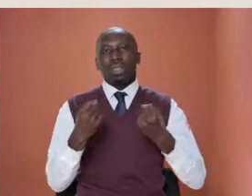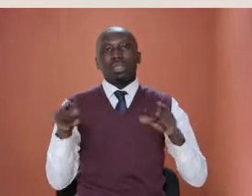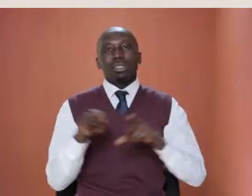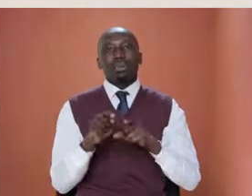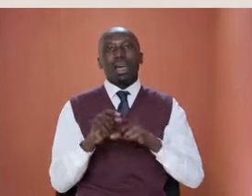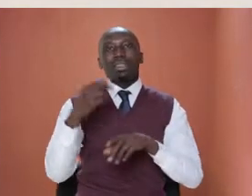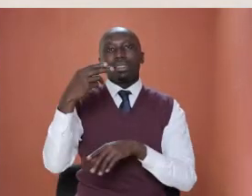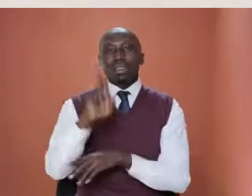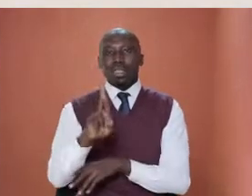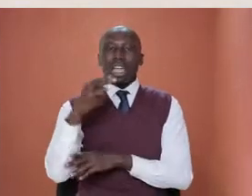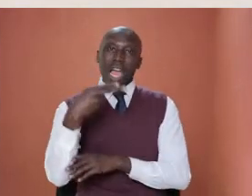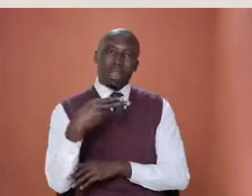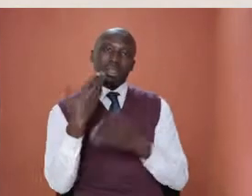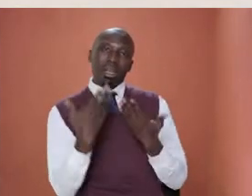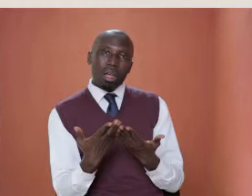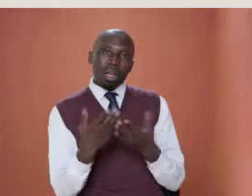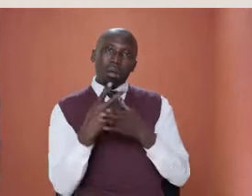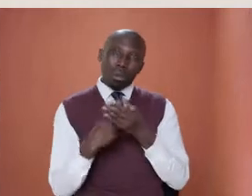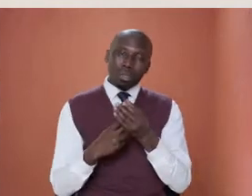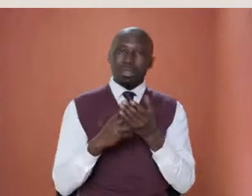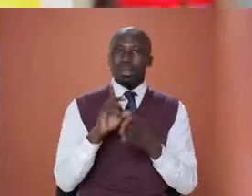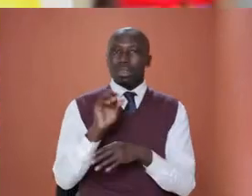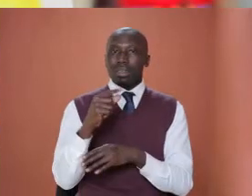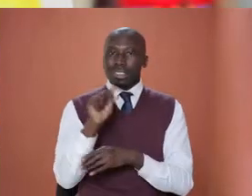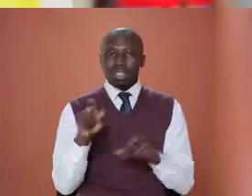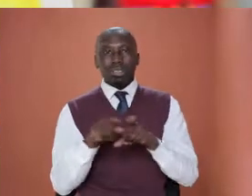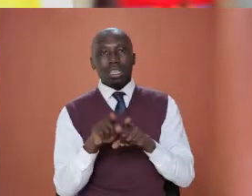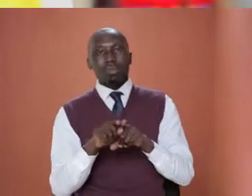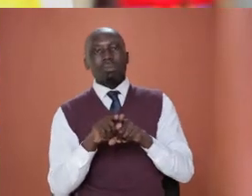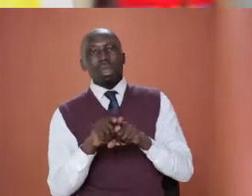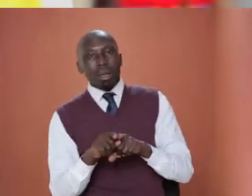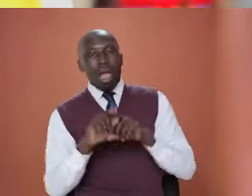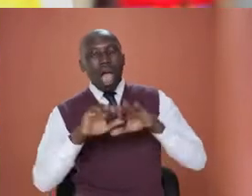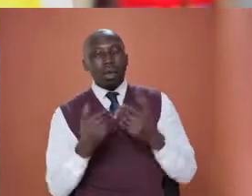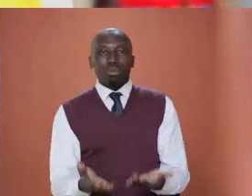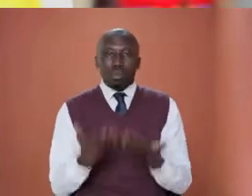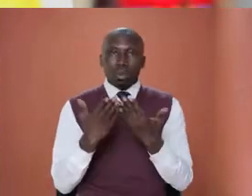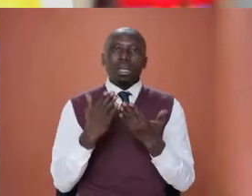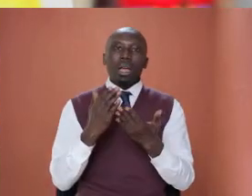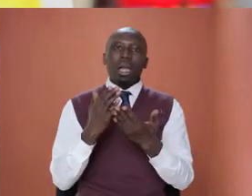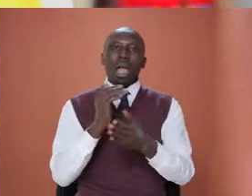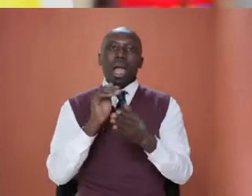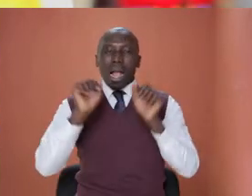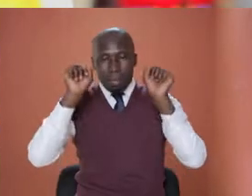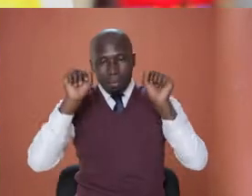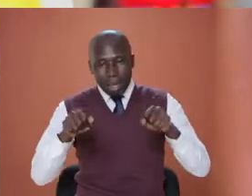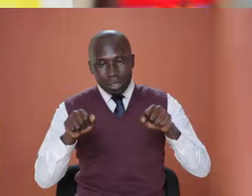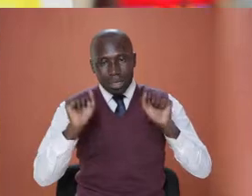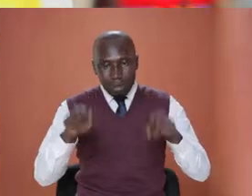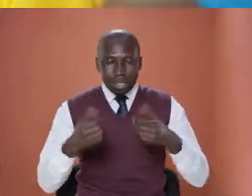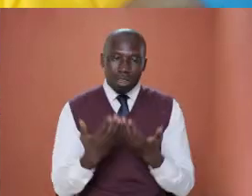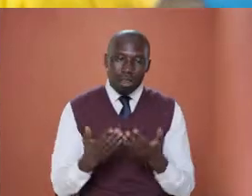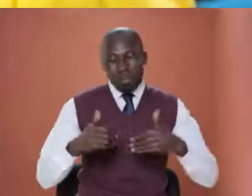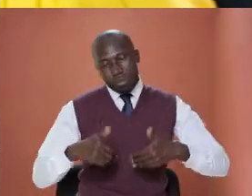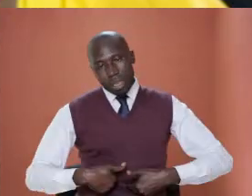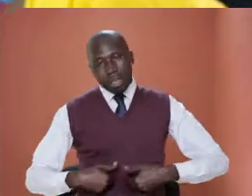Hand Uganda, which is communications, both digital and offline. How do we promote abilities of people, especially